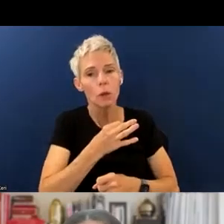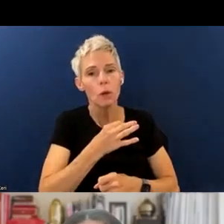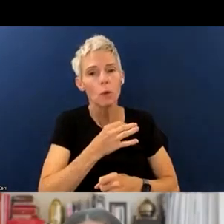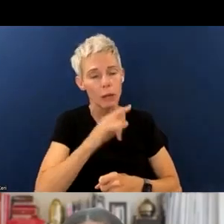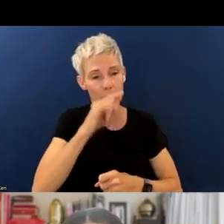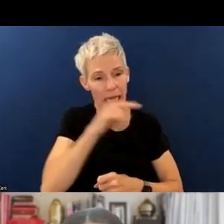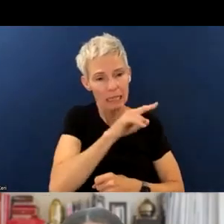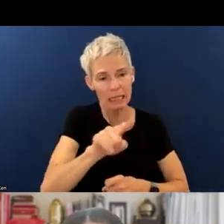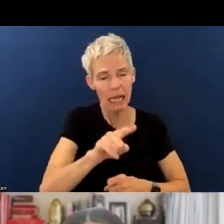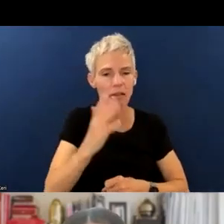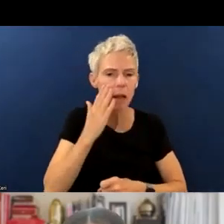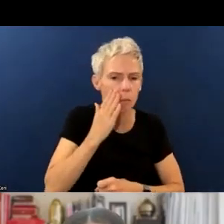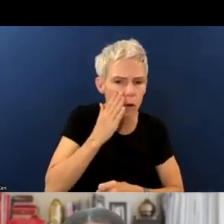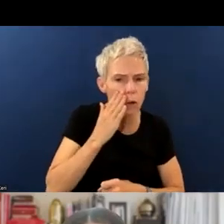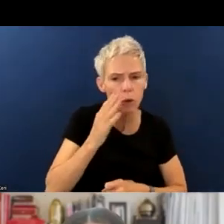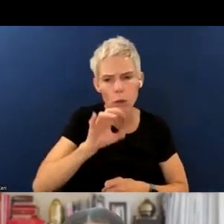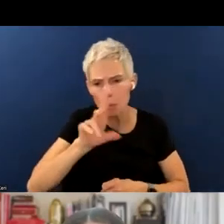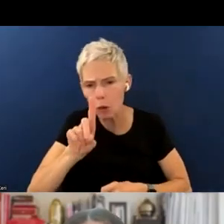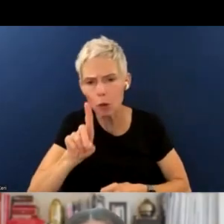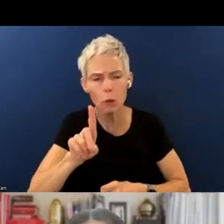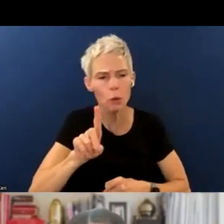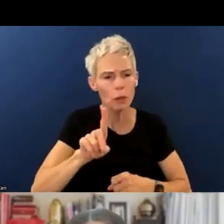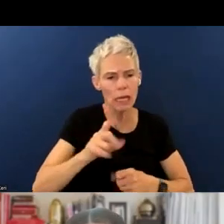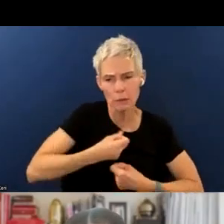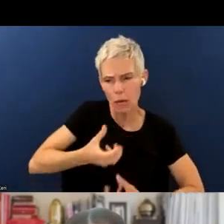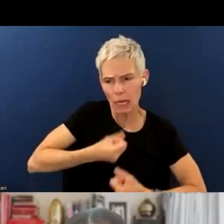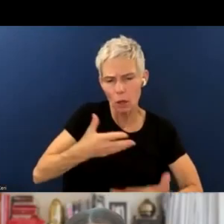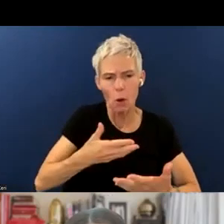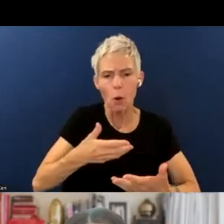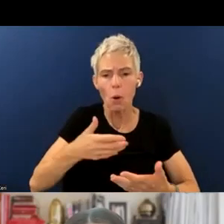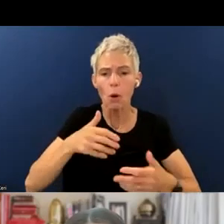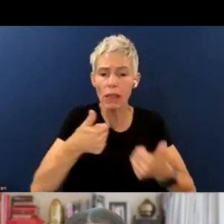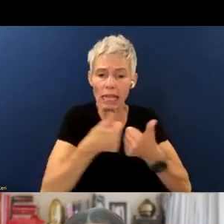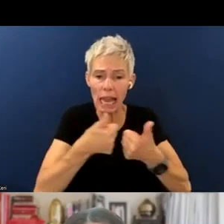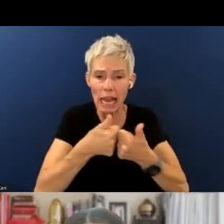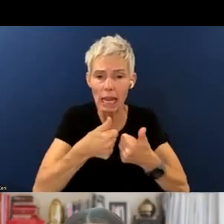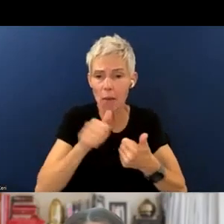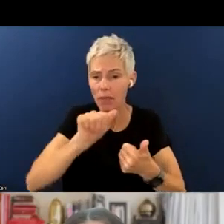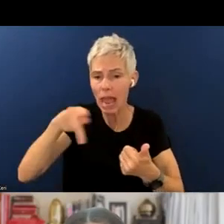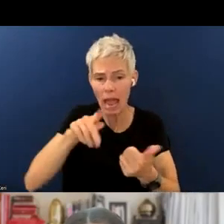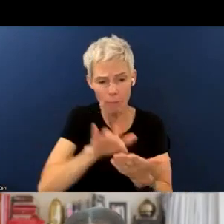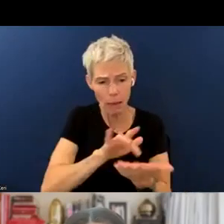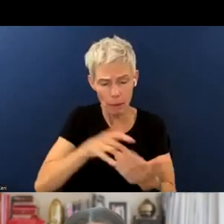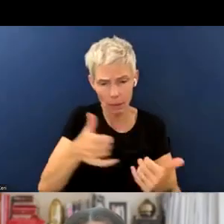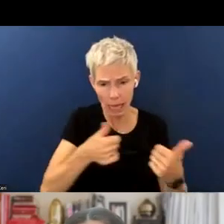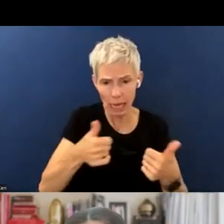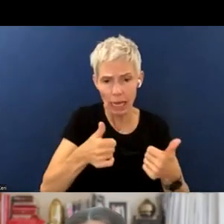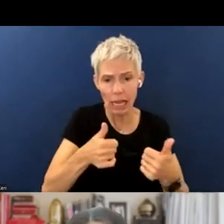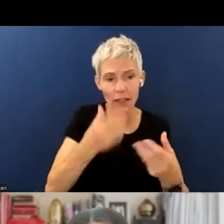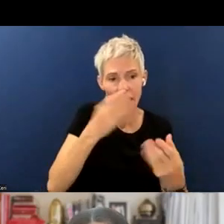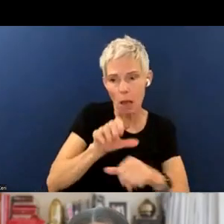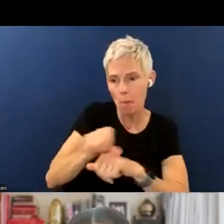their mood and they're playing the games on the app, that feedback is going to very soon go to the therapist and actually help